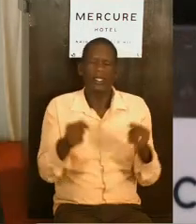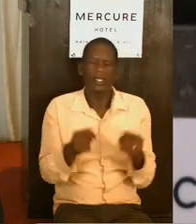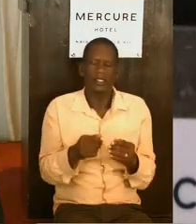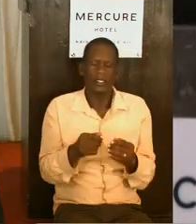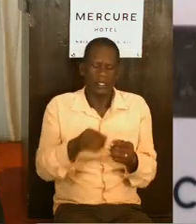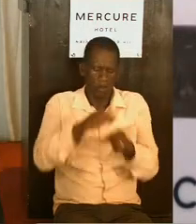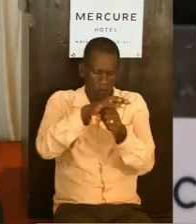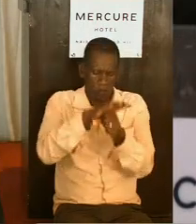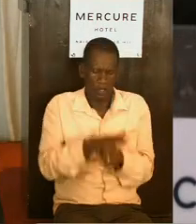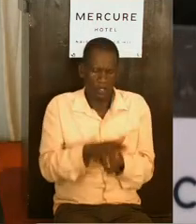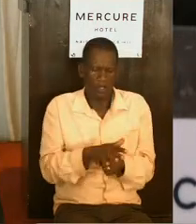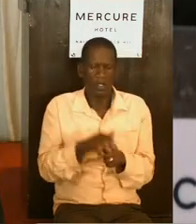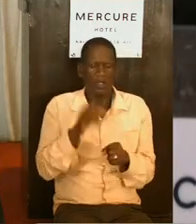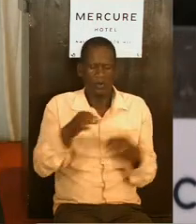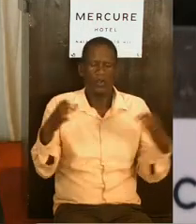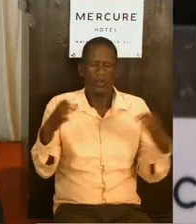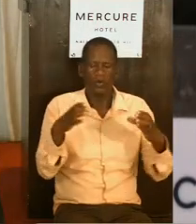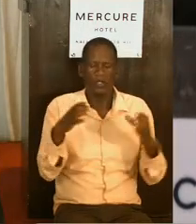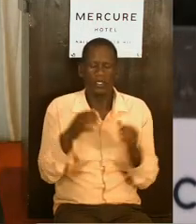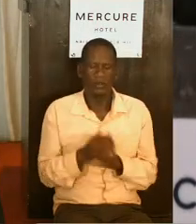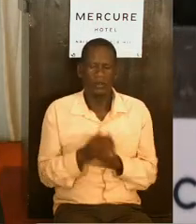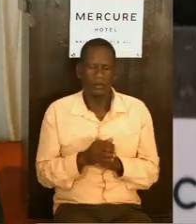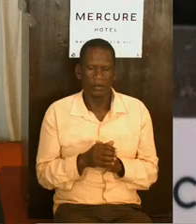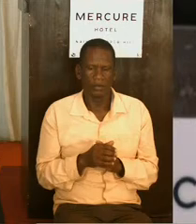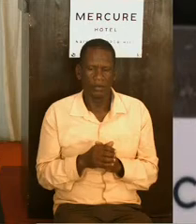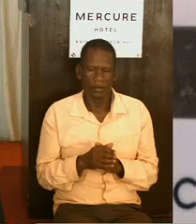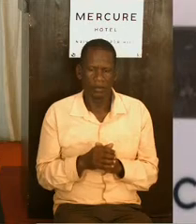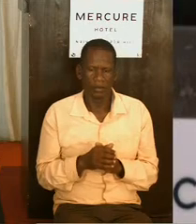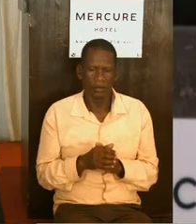exploitation of the community